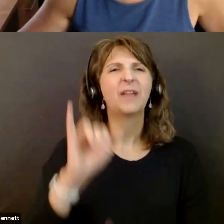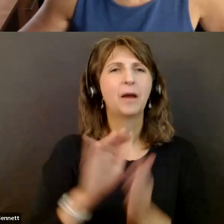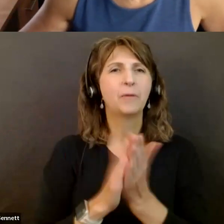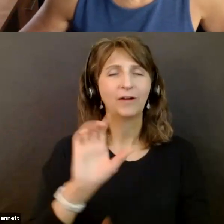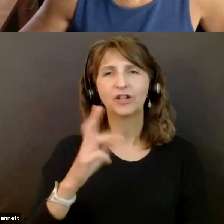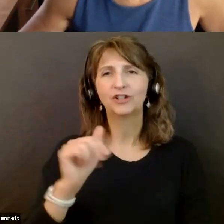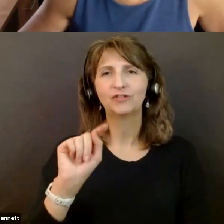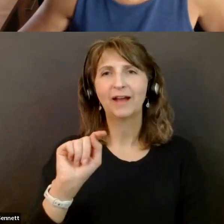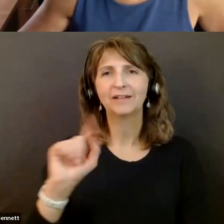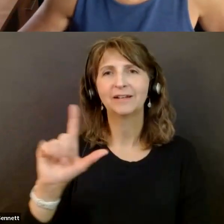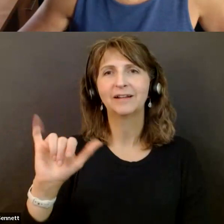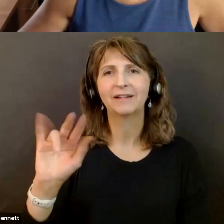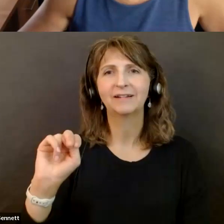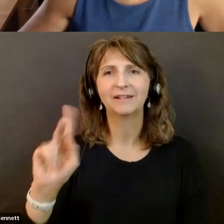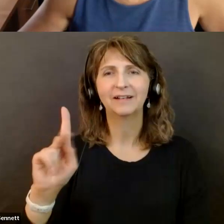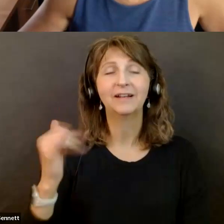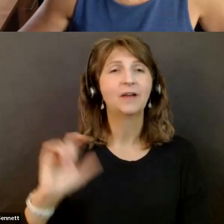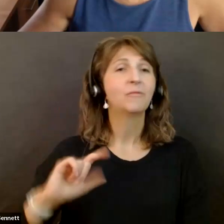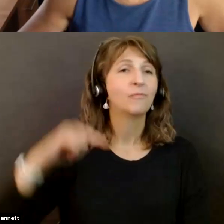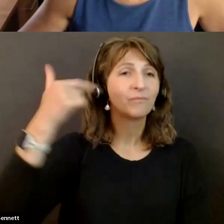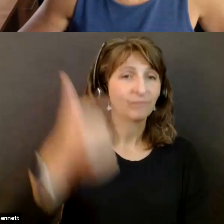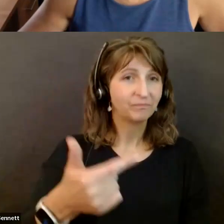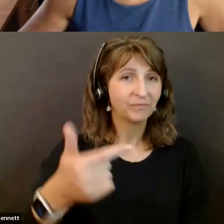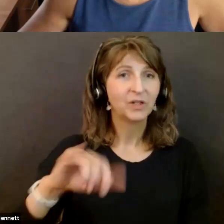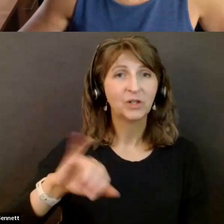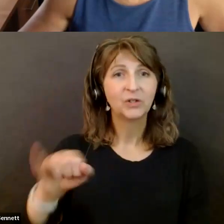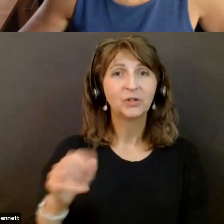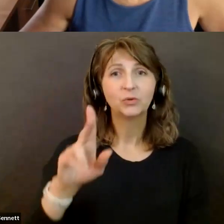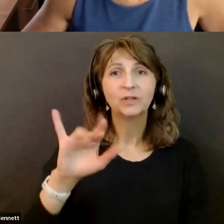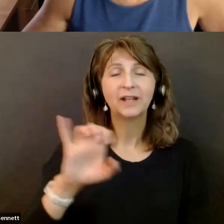and Christina, I'll turn it over to you.